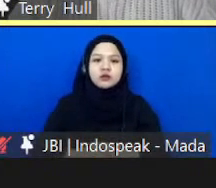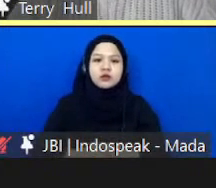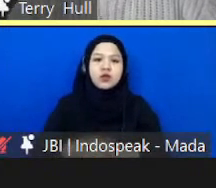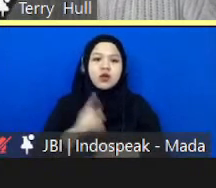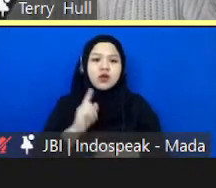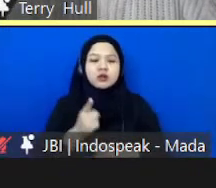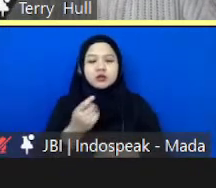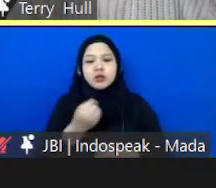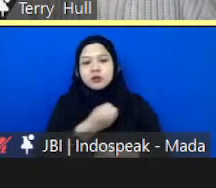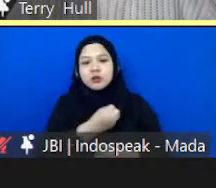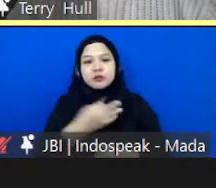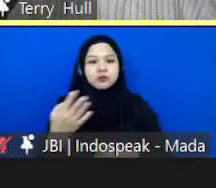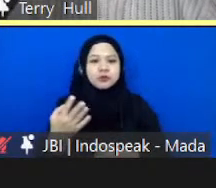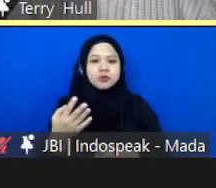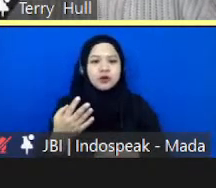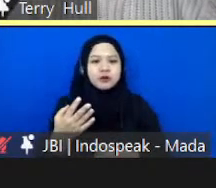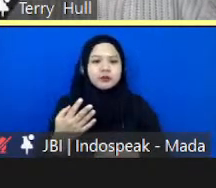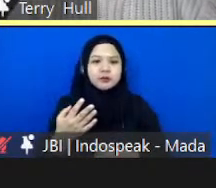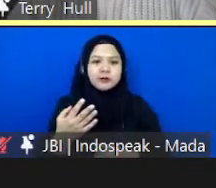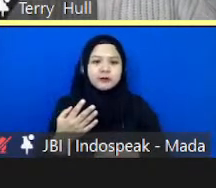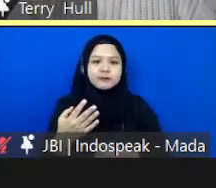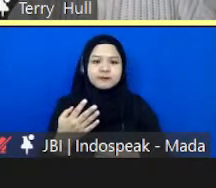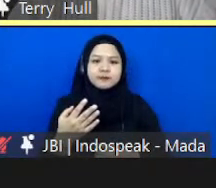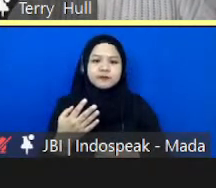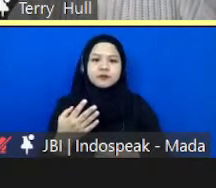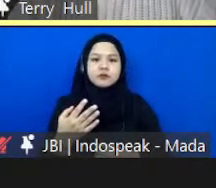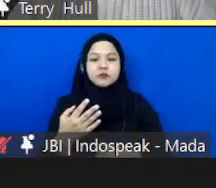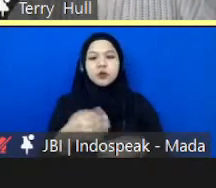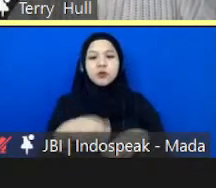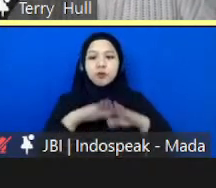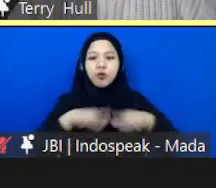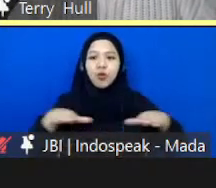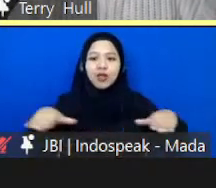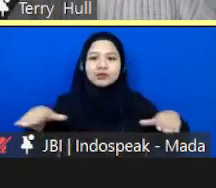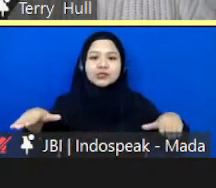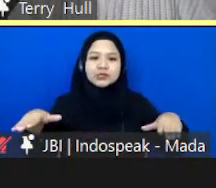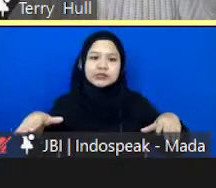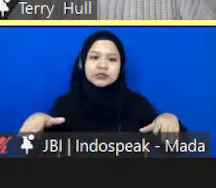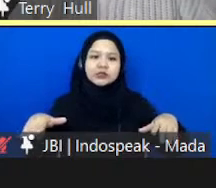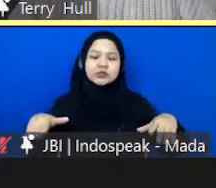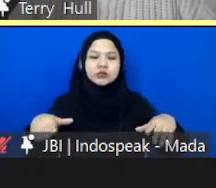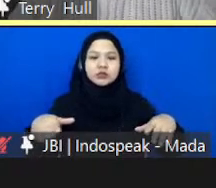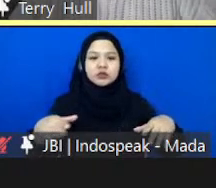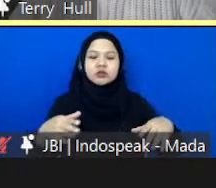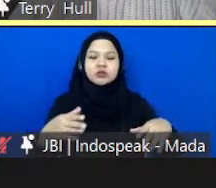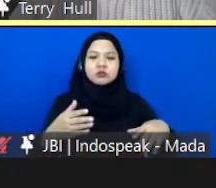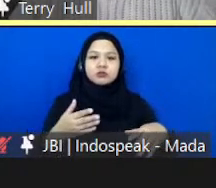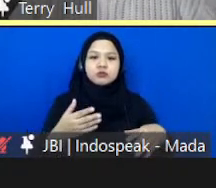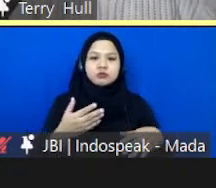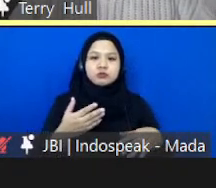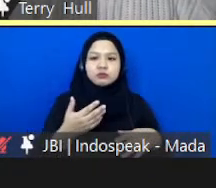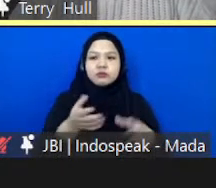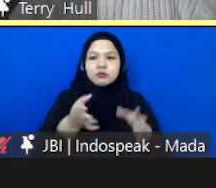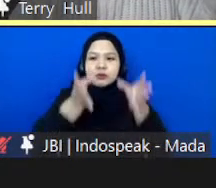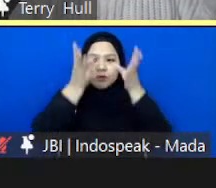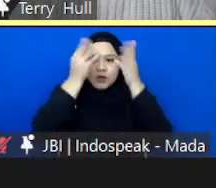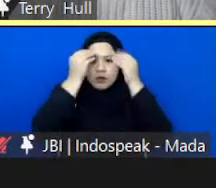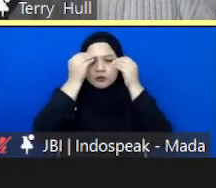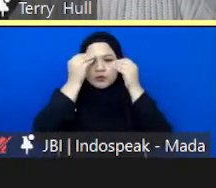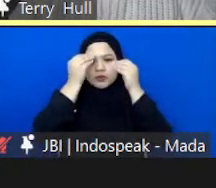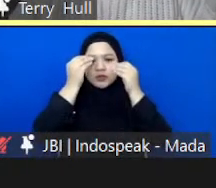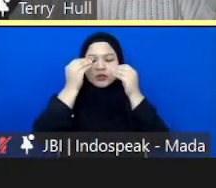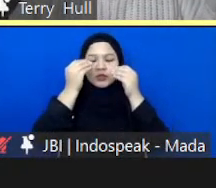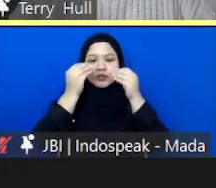Indonesia, where population counts were used to get an understanding of